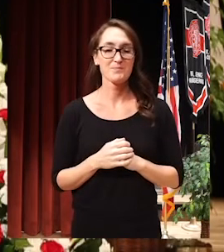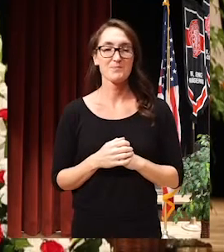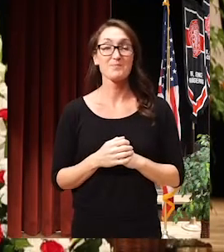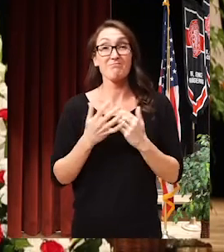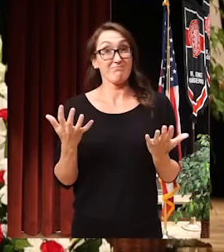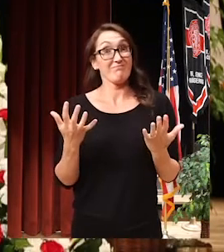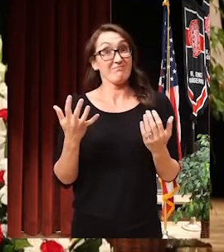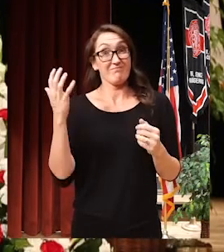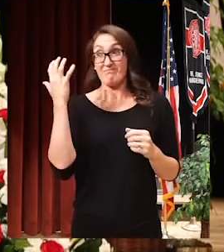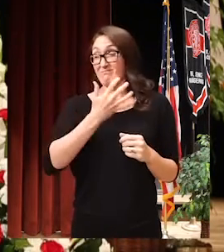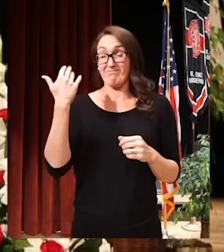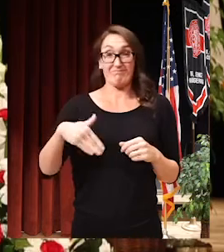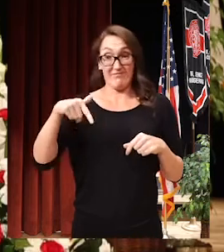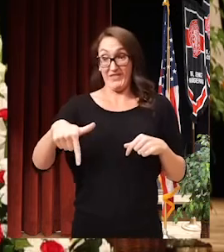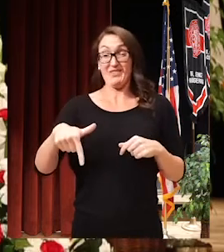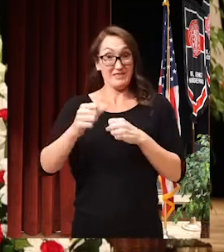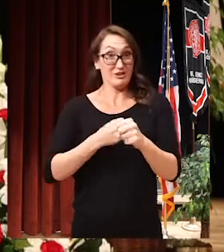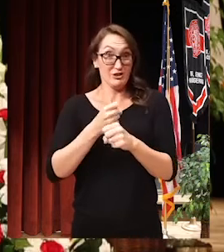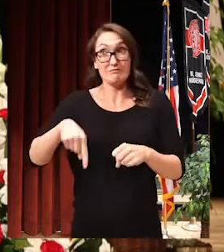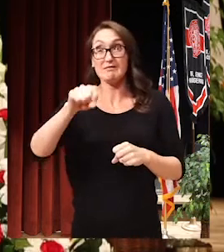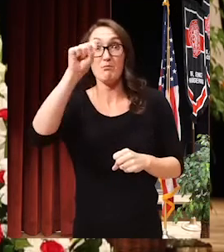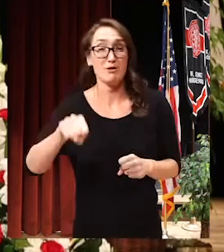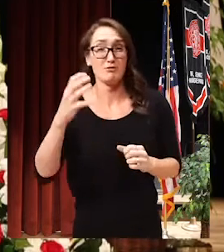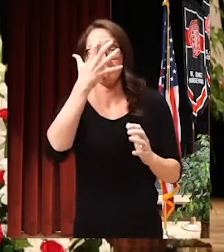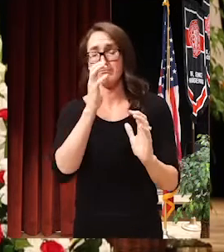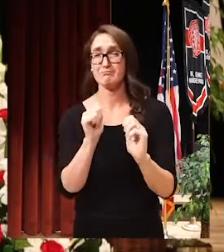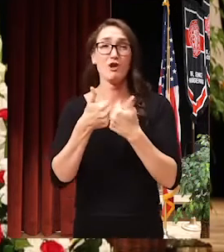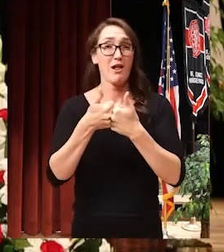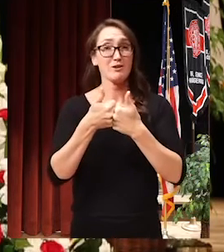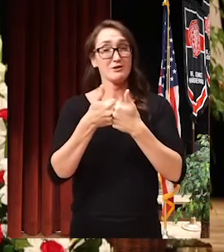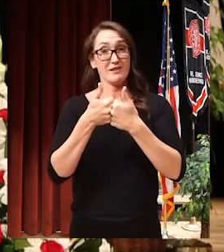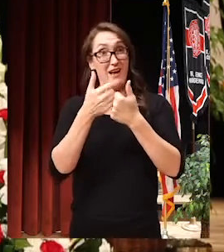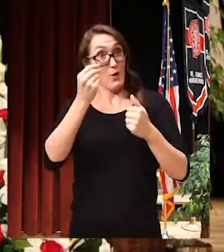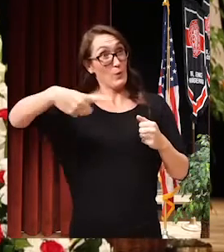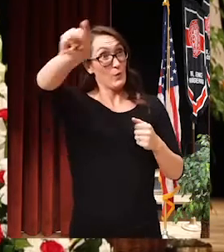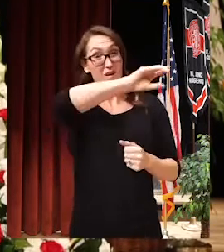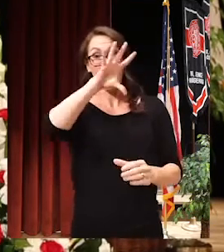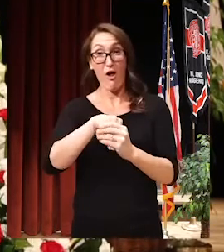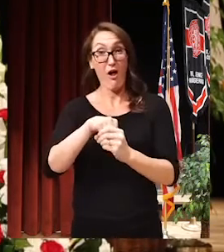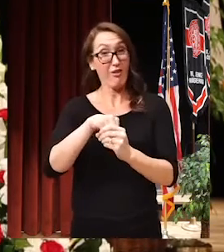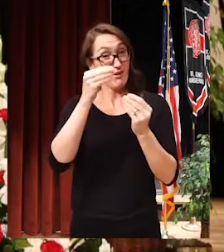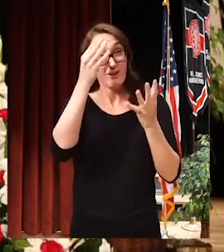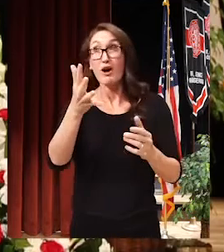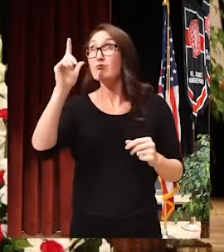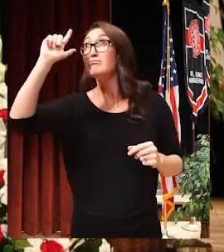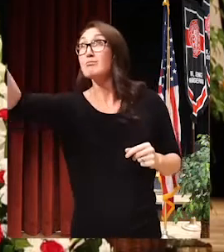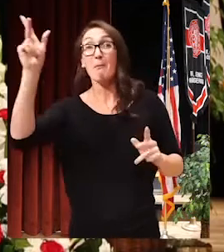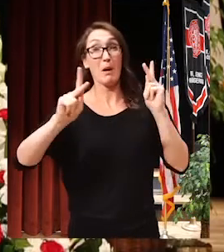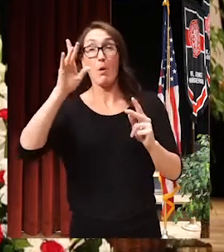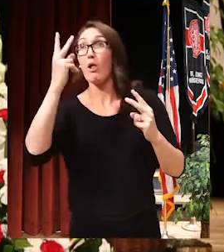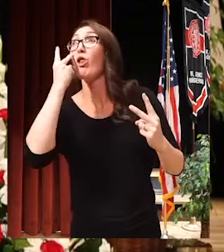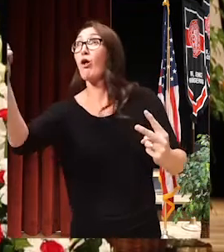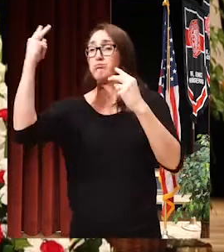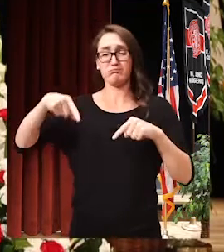incredible circumstances, this year's celebration and the part that you're in it will be a historic event.